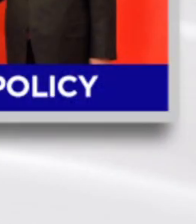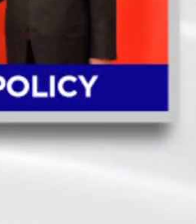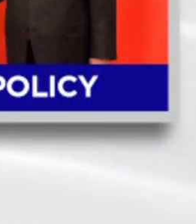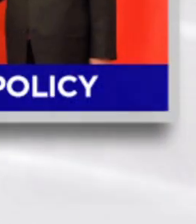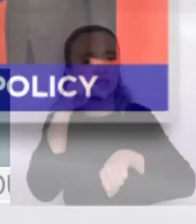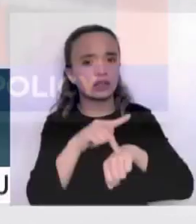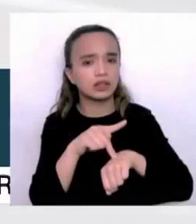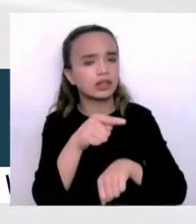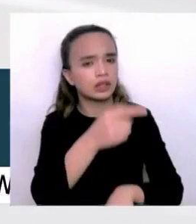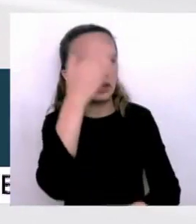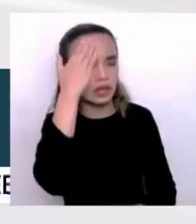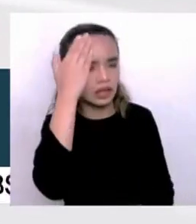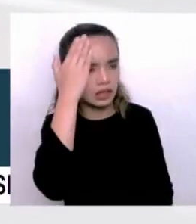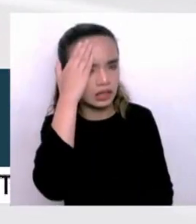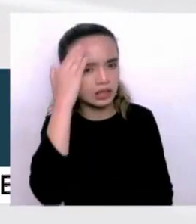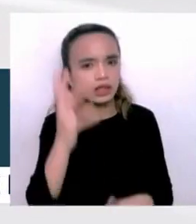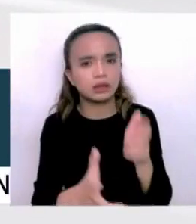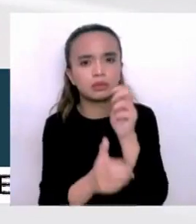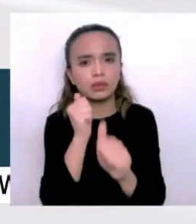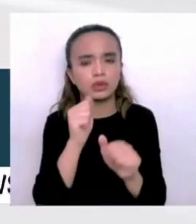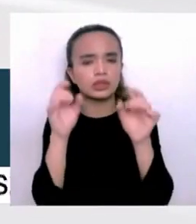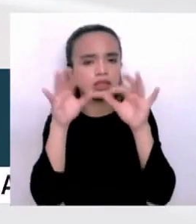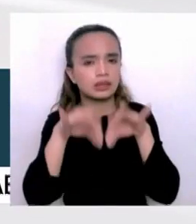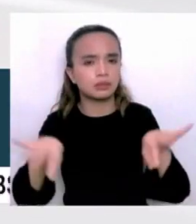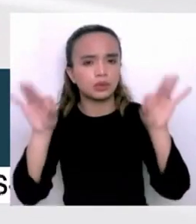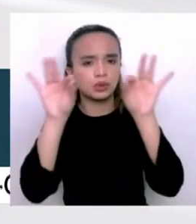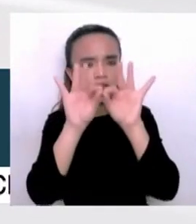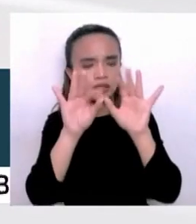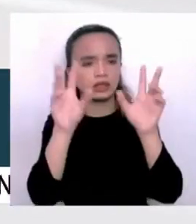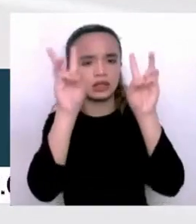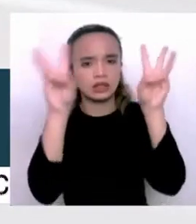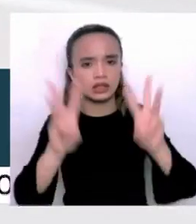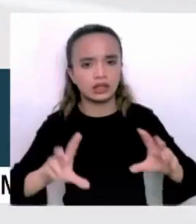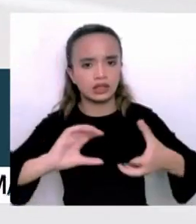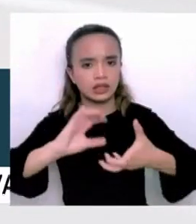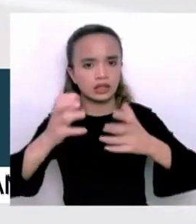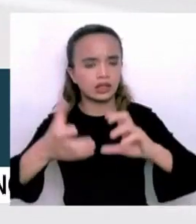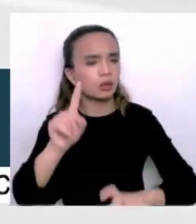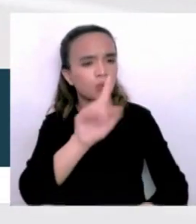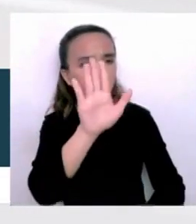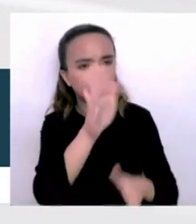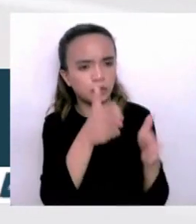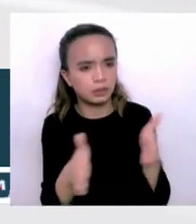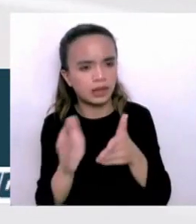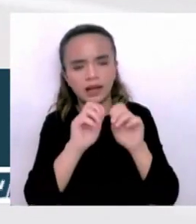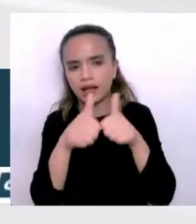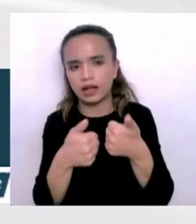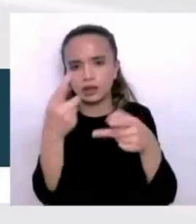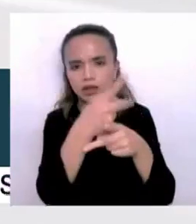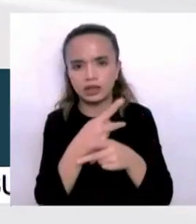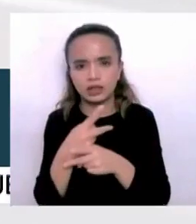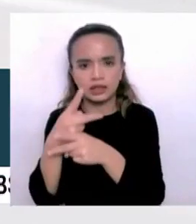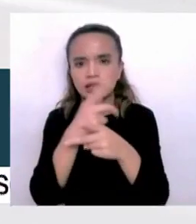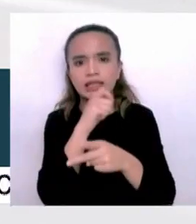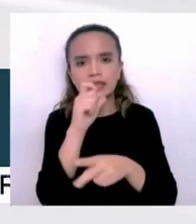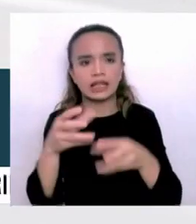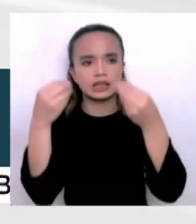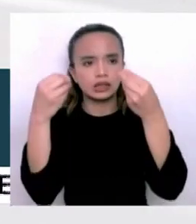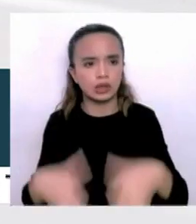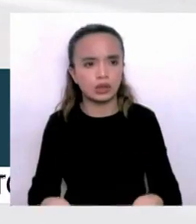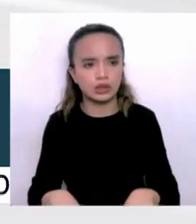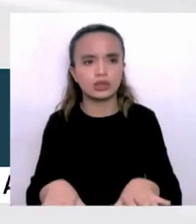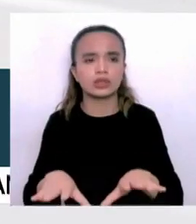as you know, one of the most vulnerable nations to climate change. What are your plans to protect the country from getting lost in the climate